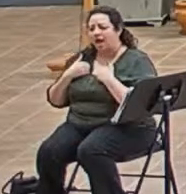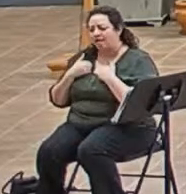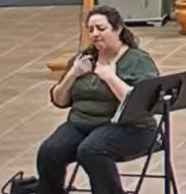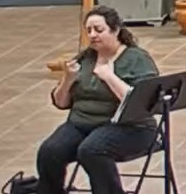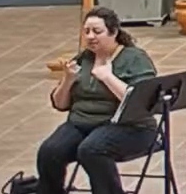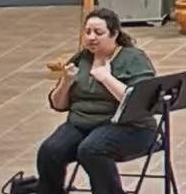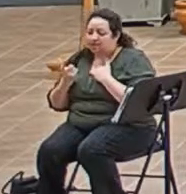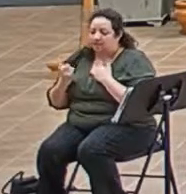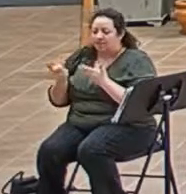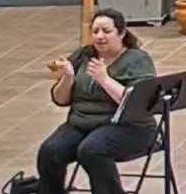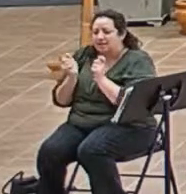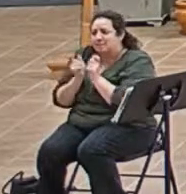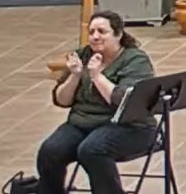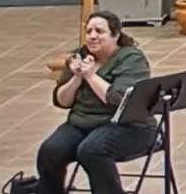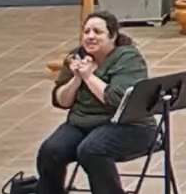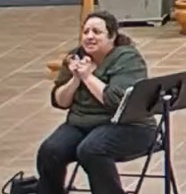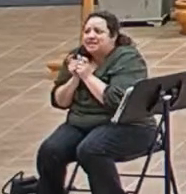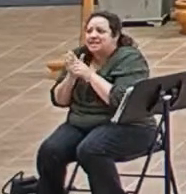mysteries right now.